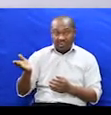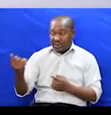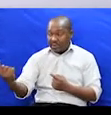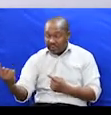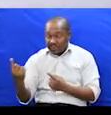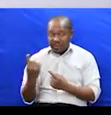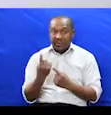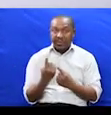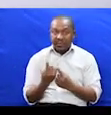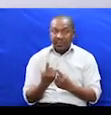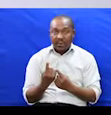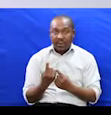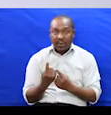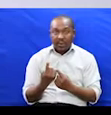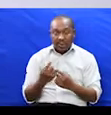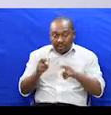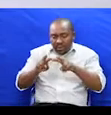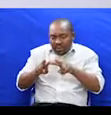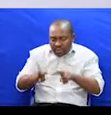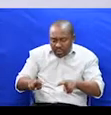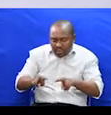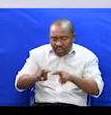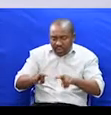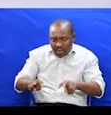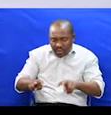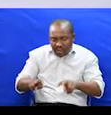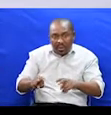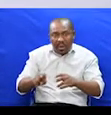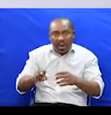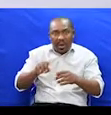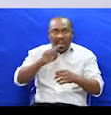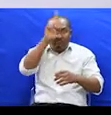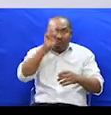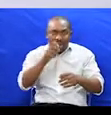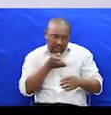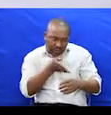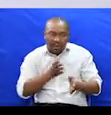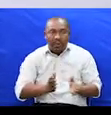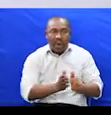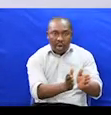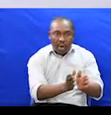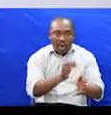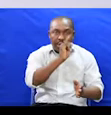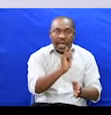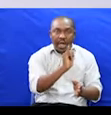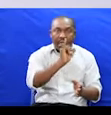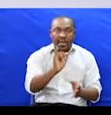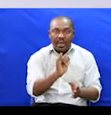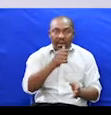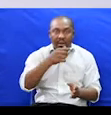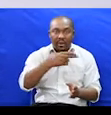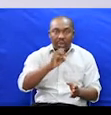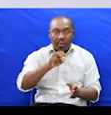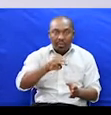just came to look about what J.J. Thomson has said, to know that.